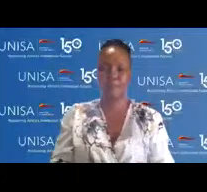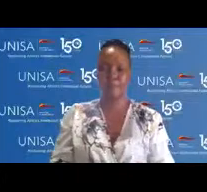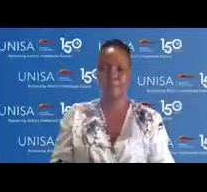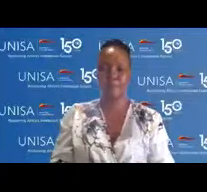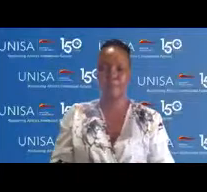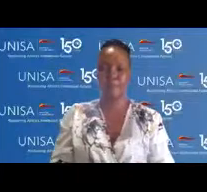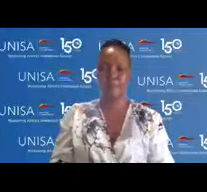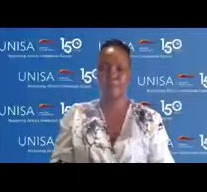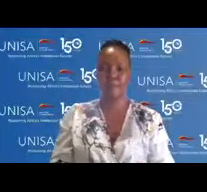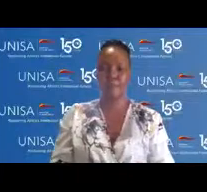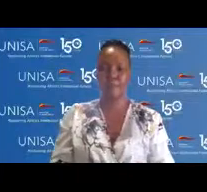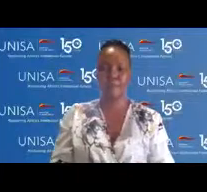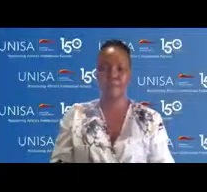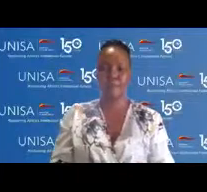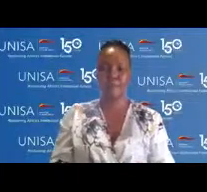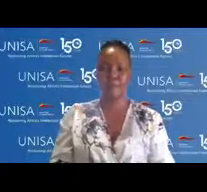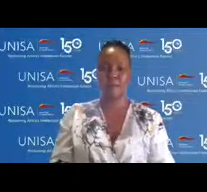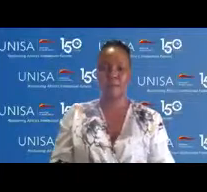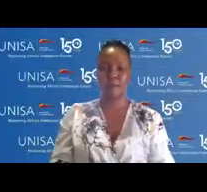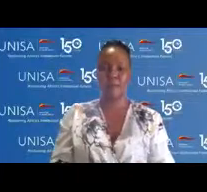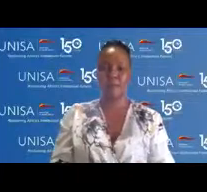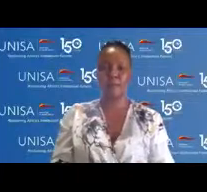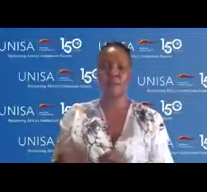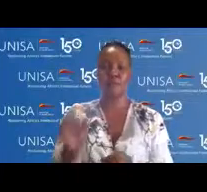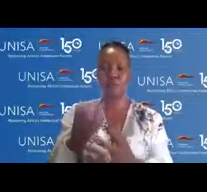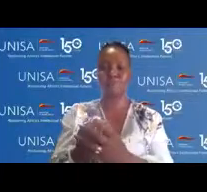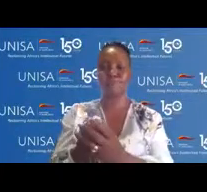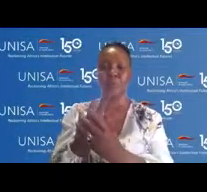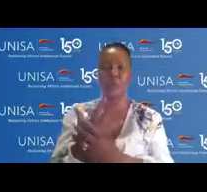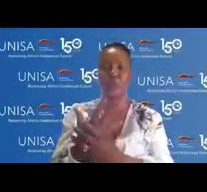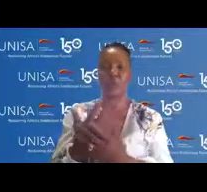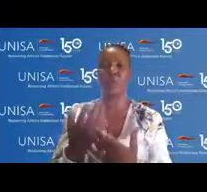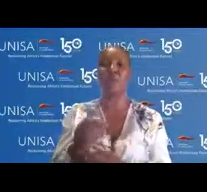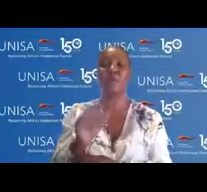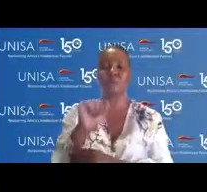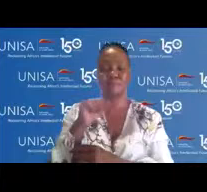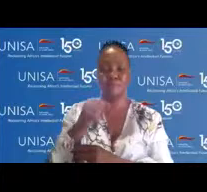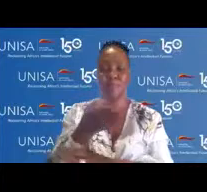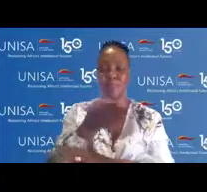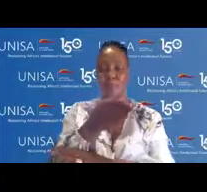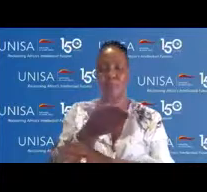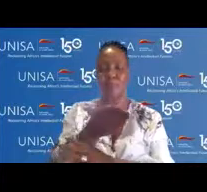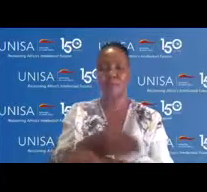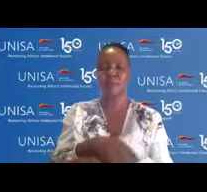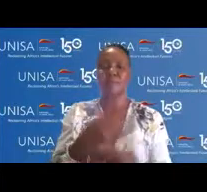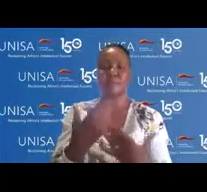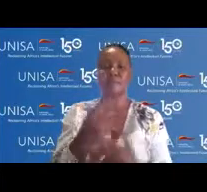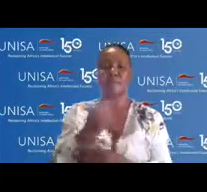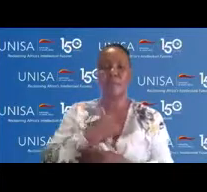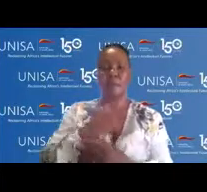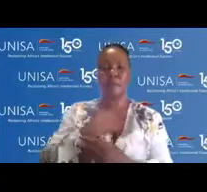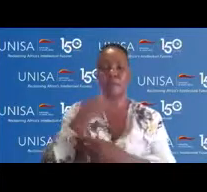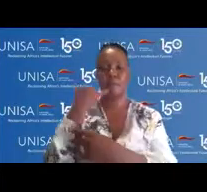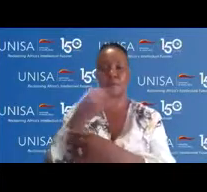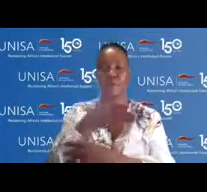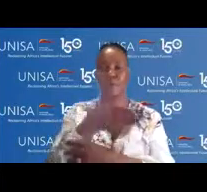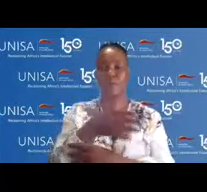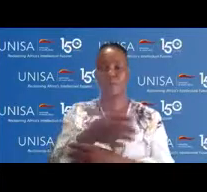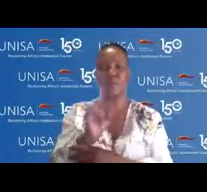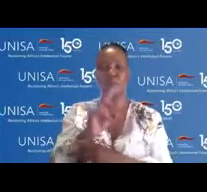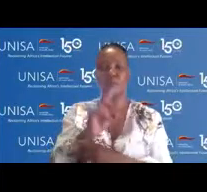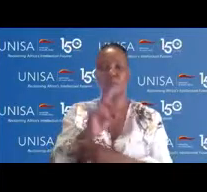Okay, so eventually it'll pop up. It's normally called, there we go, Galaxy. So there's my phone. So all I would do then is I would click on